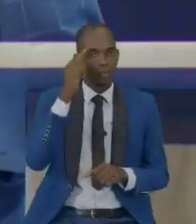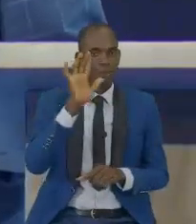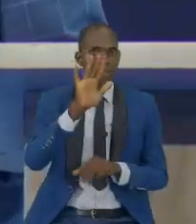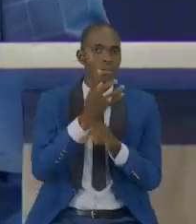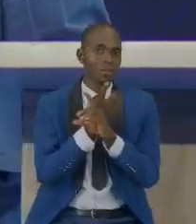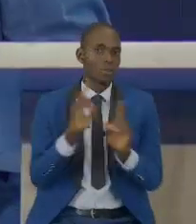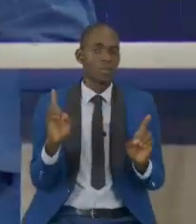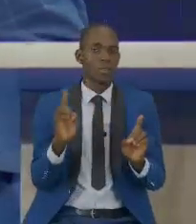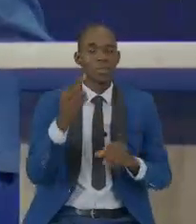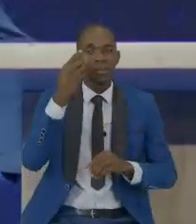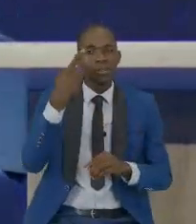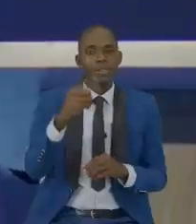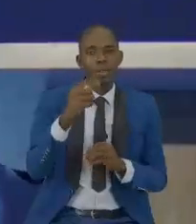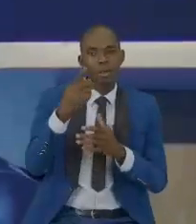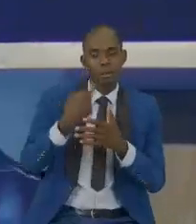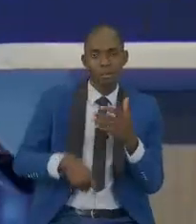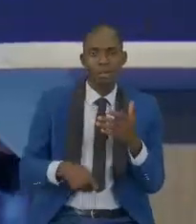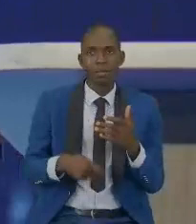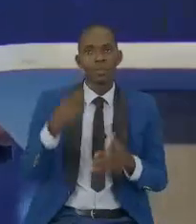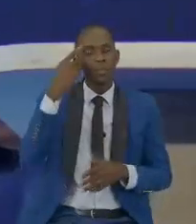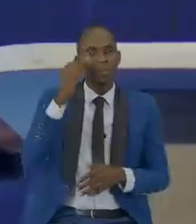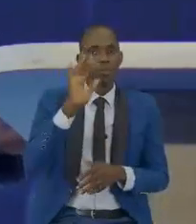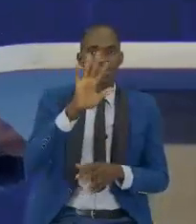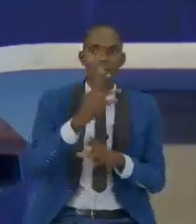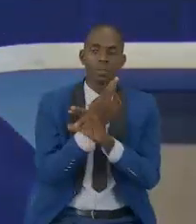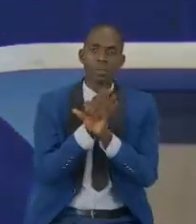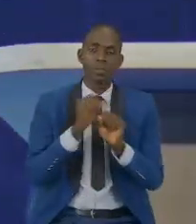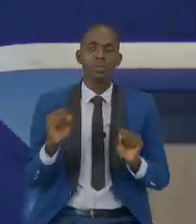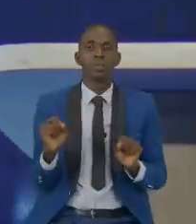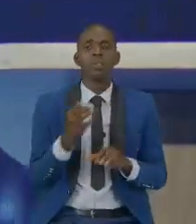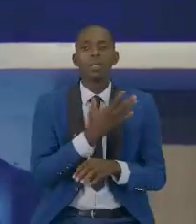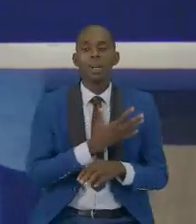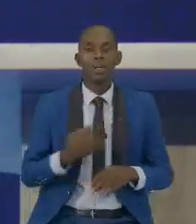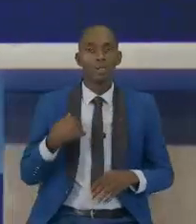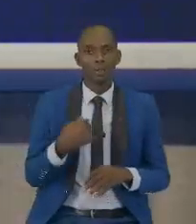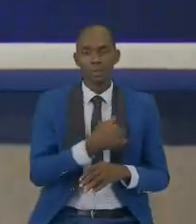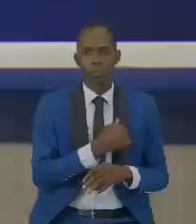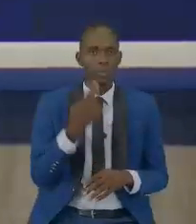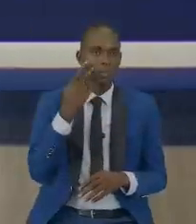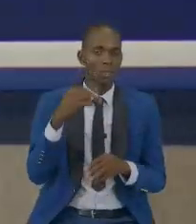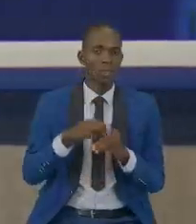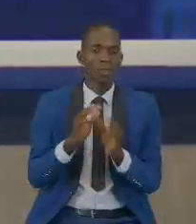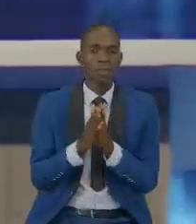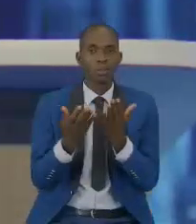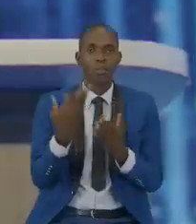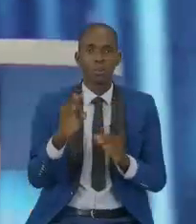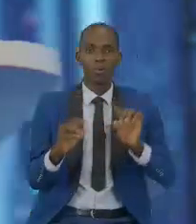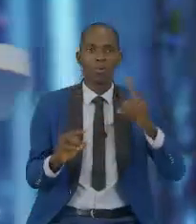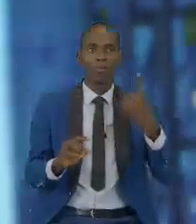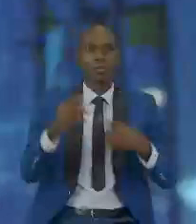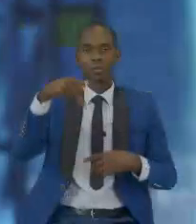deliverance, the price for your redemption. And we're told in 1 Peter chapter